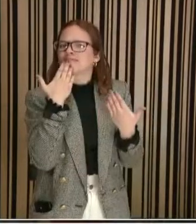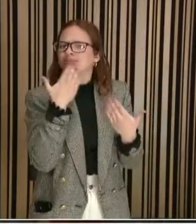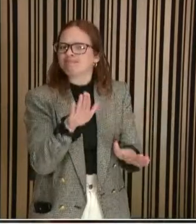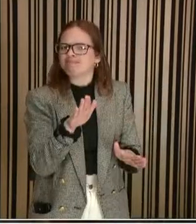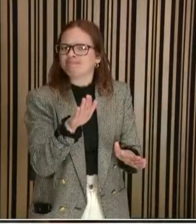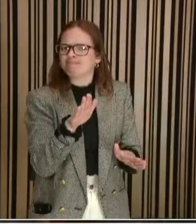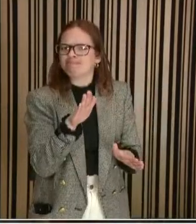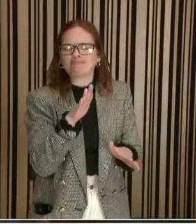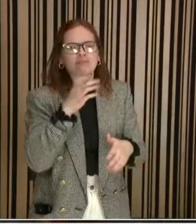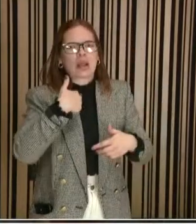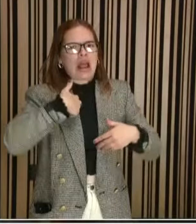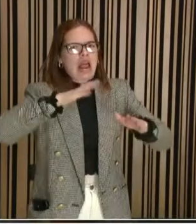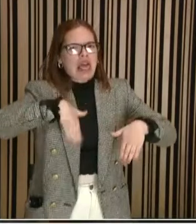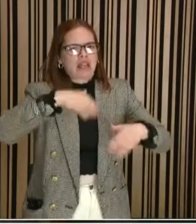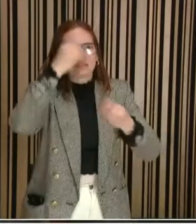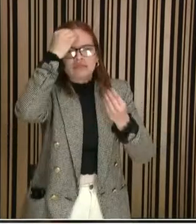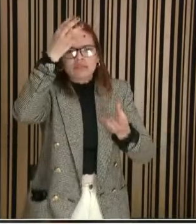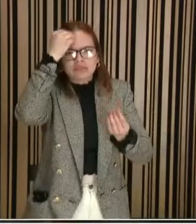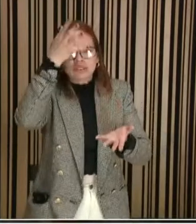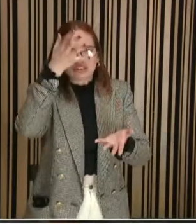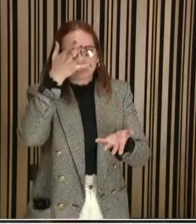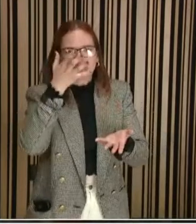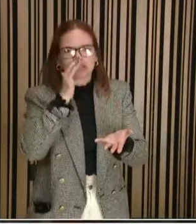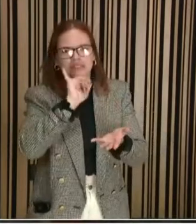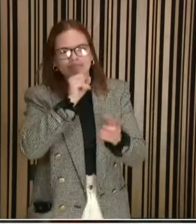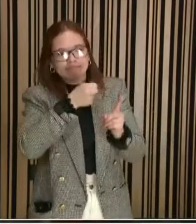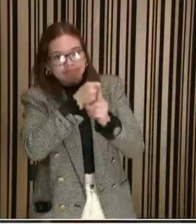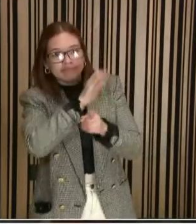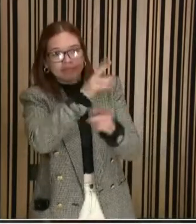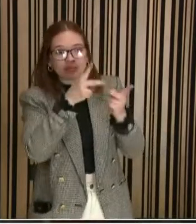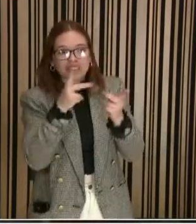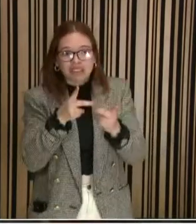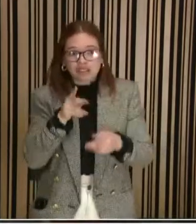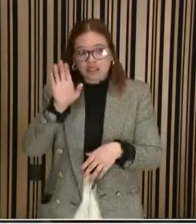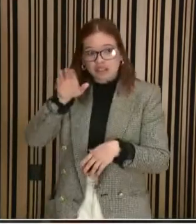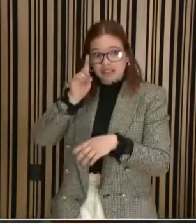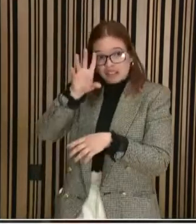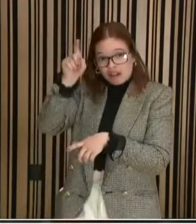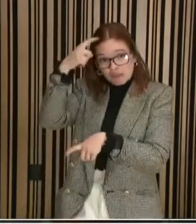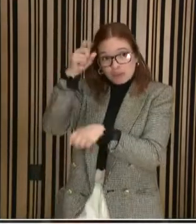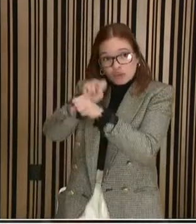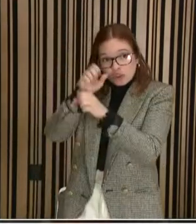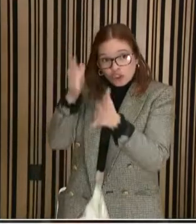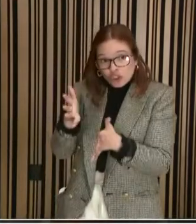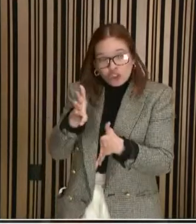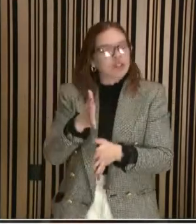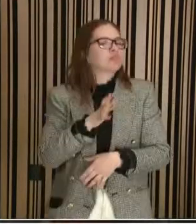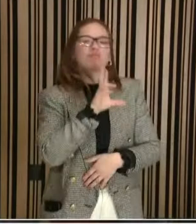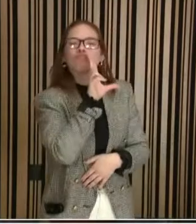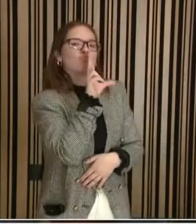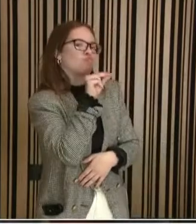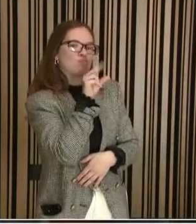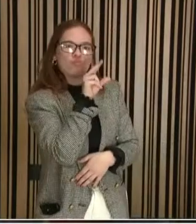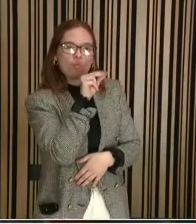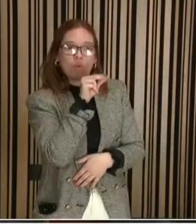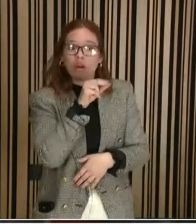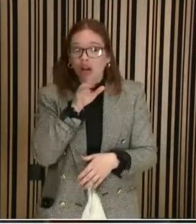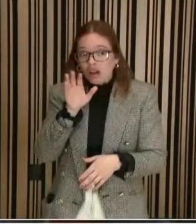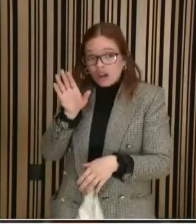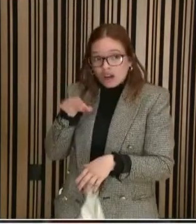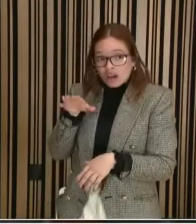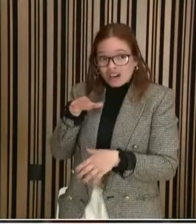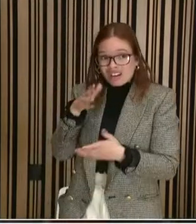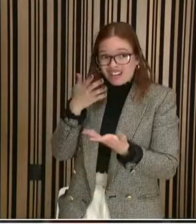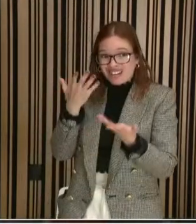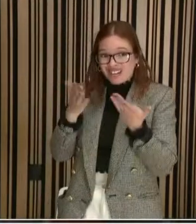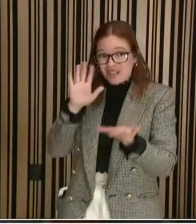have on filled positions. Well, are those DC government employees or are those? They're not DC government employees. So it is possible people are going to lose their jobs because of these